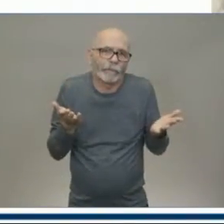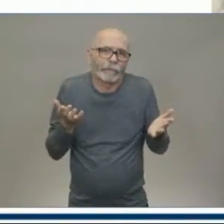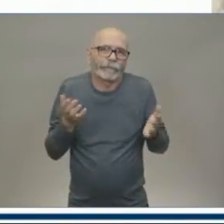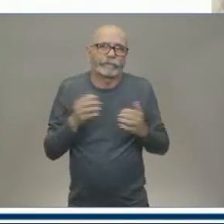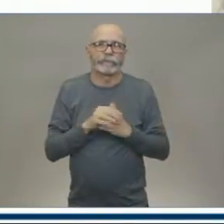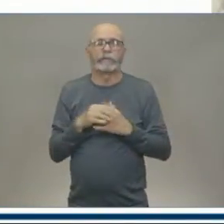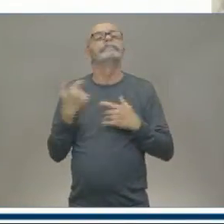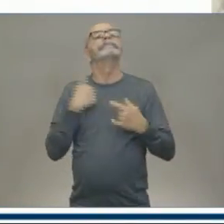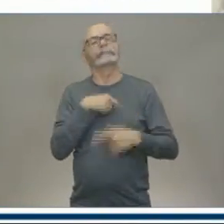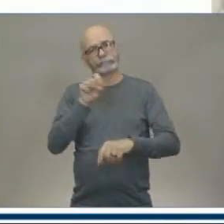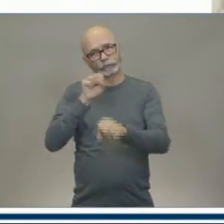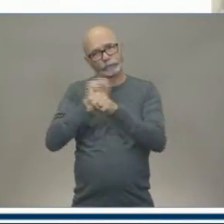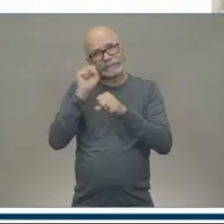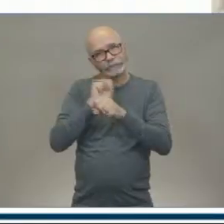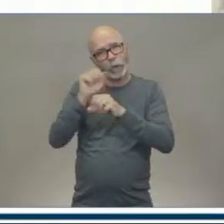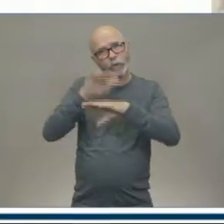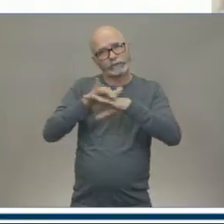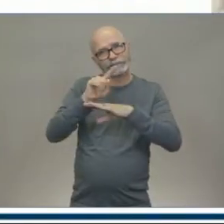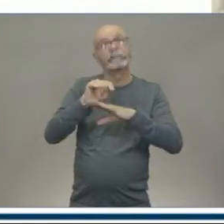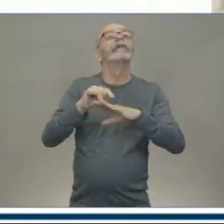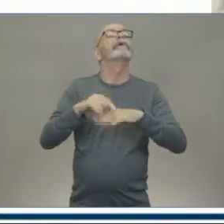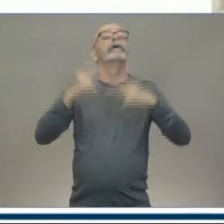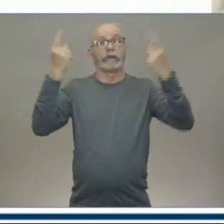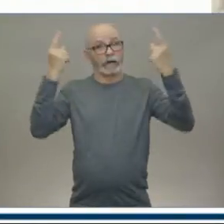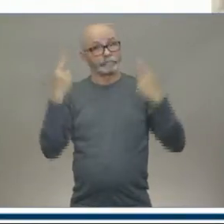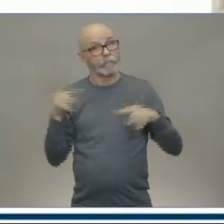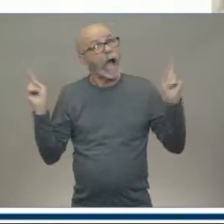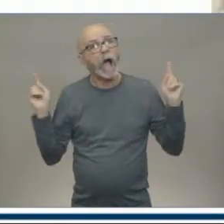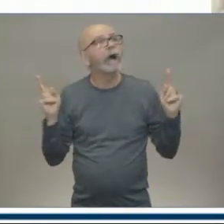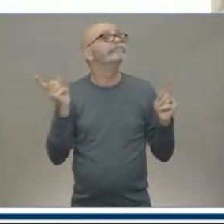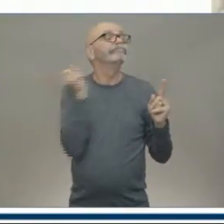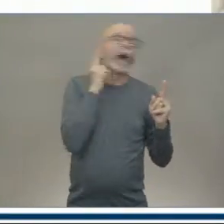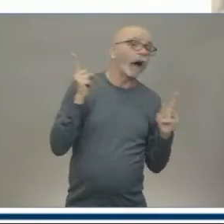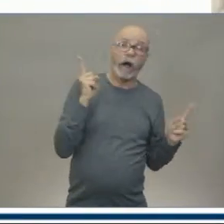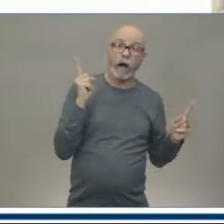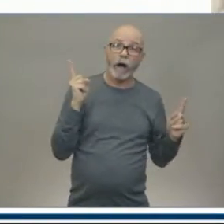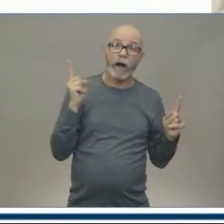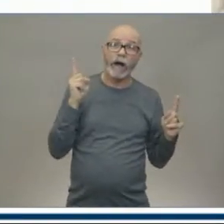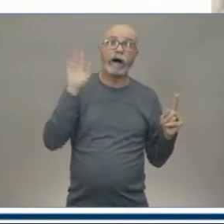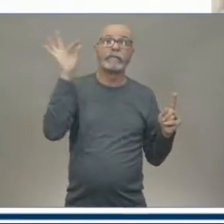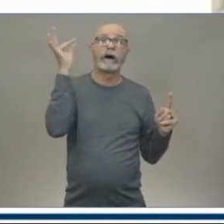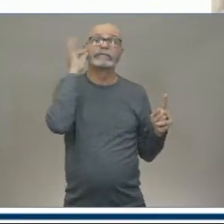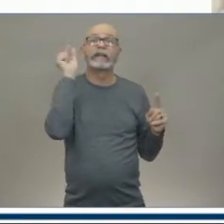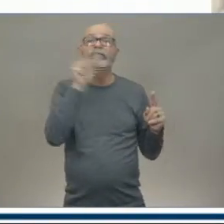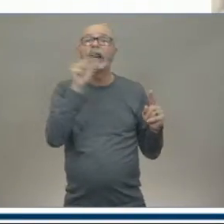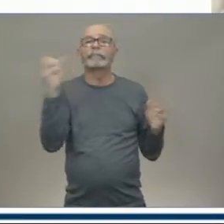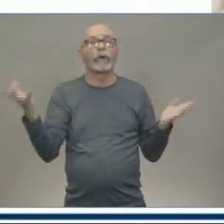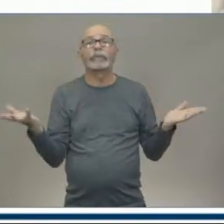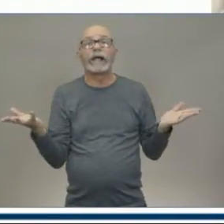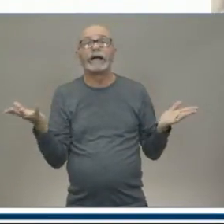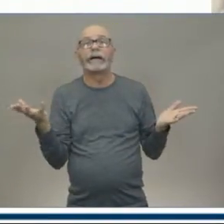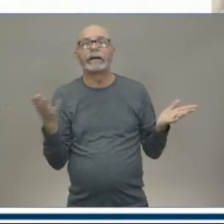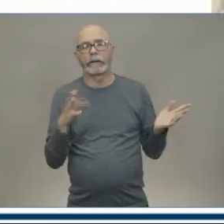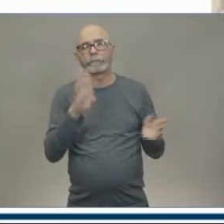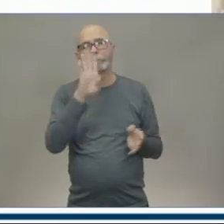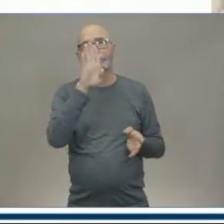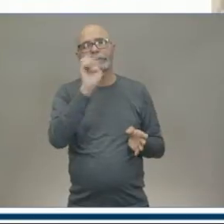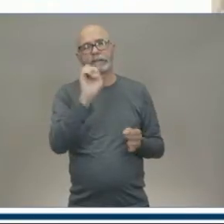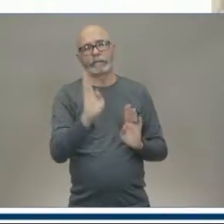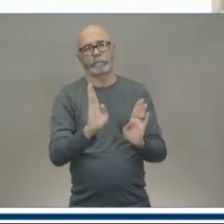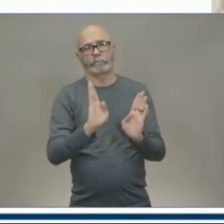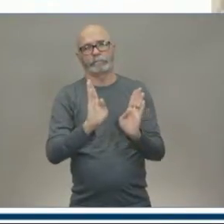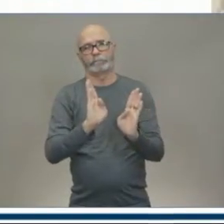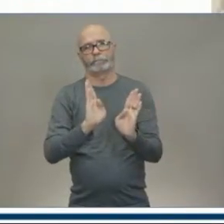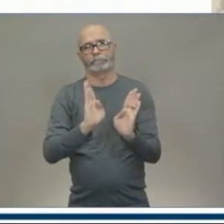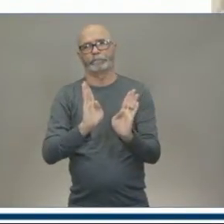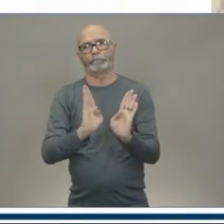that if we do get vaccine, what we're being told by the federal government is be prepared to have to be able to vaccinate very